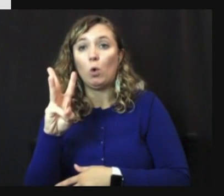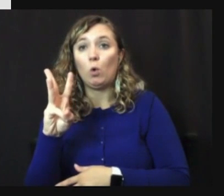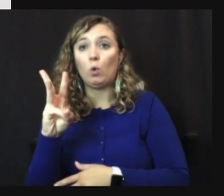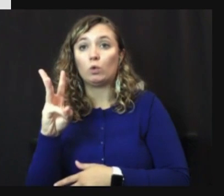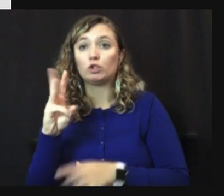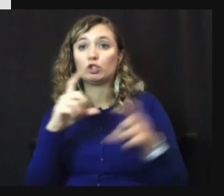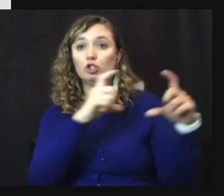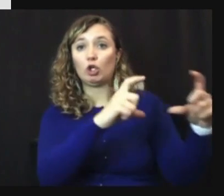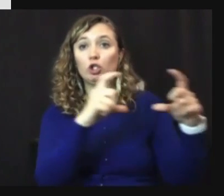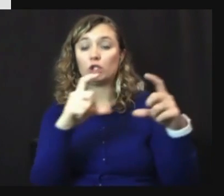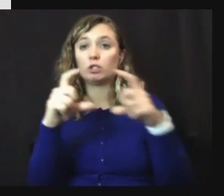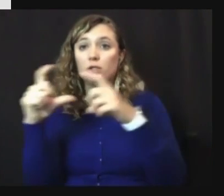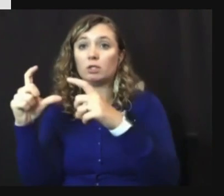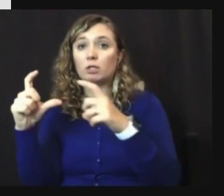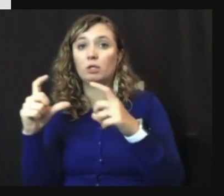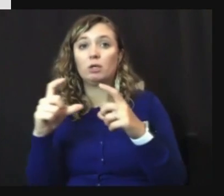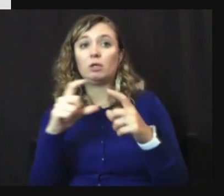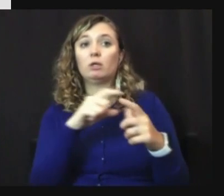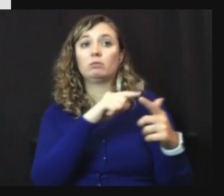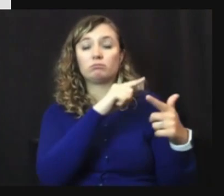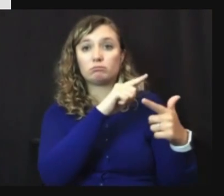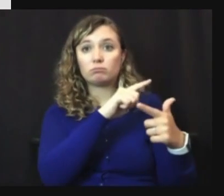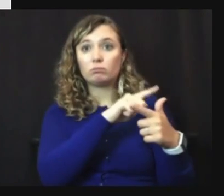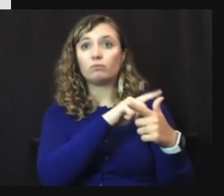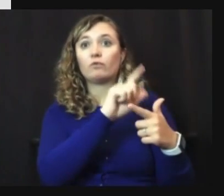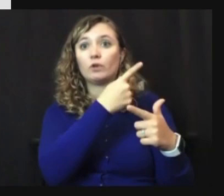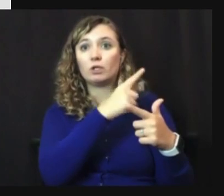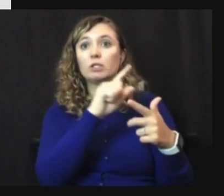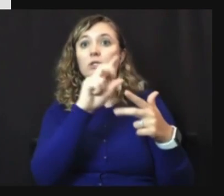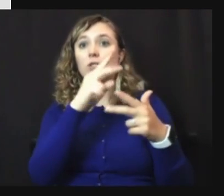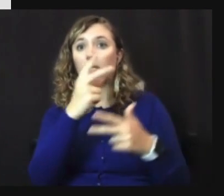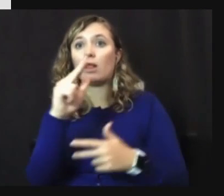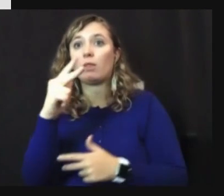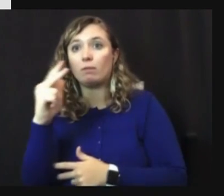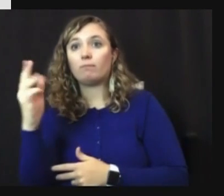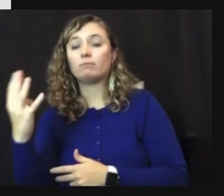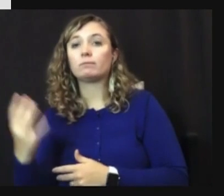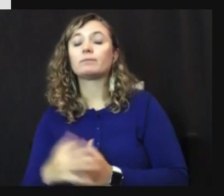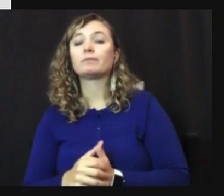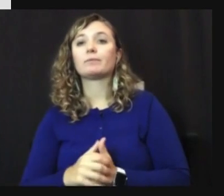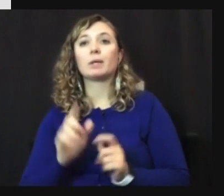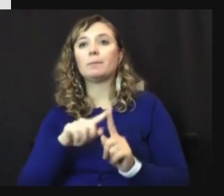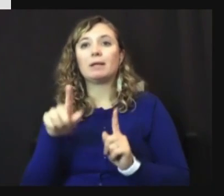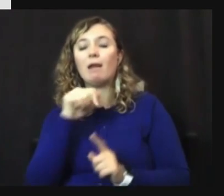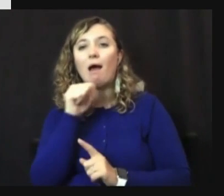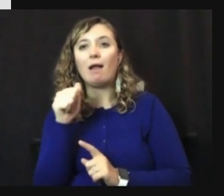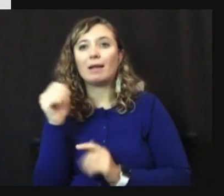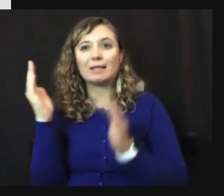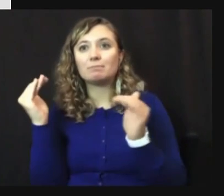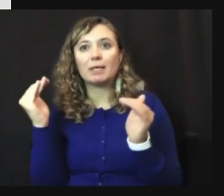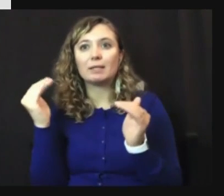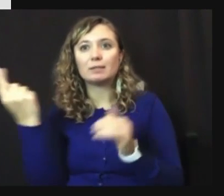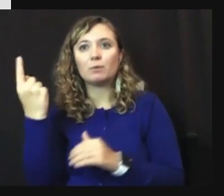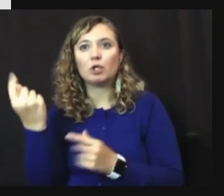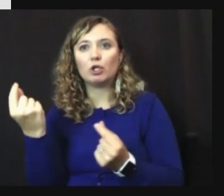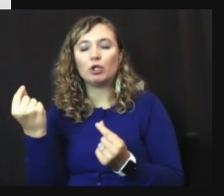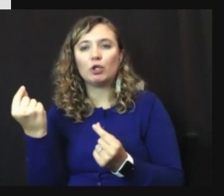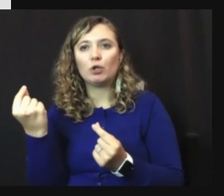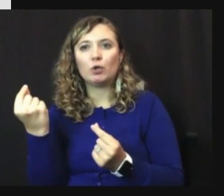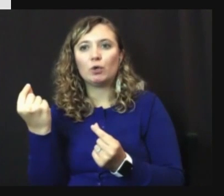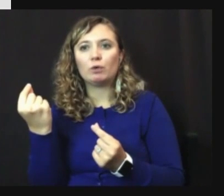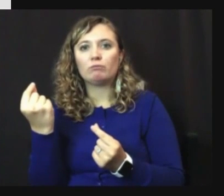follow those flow charts, having examples of these kinds of things. But I would never ever expect somebody to be able to do those things. I